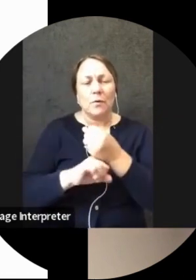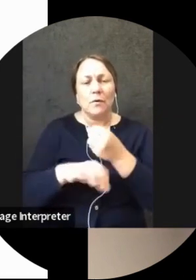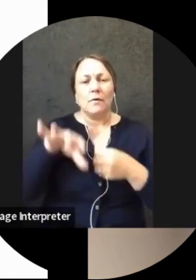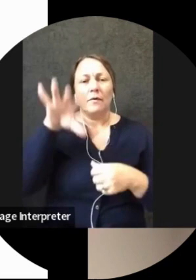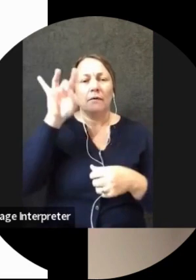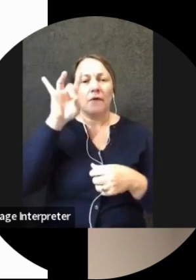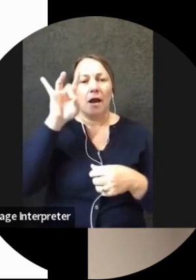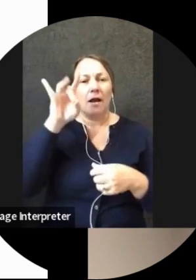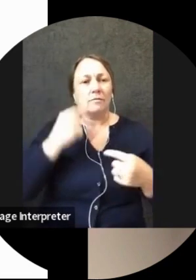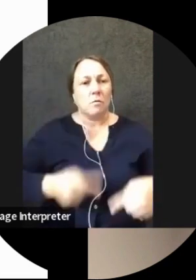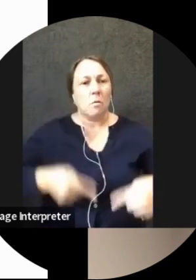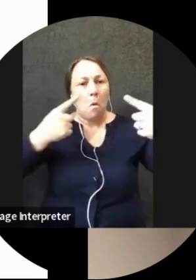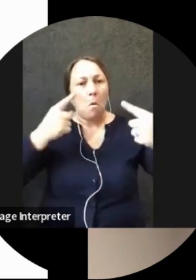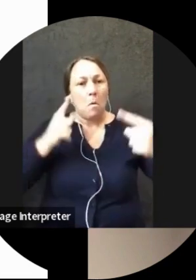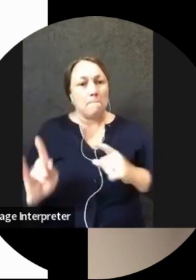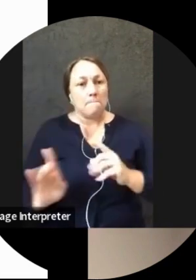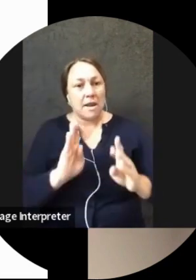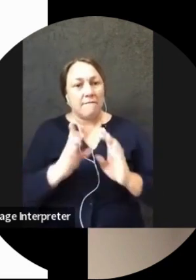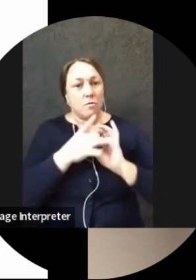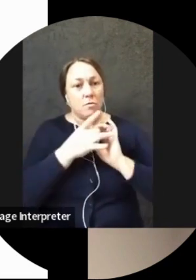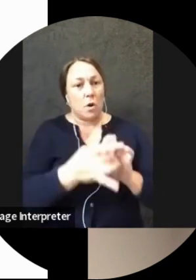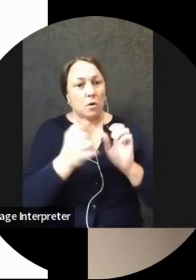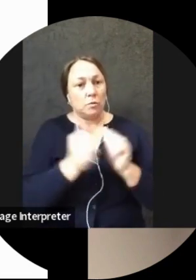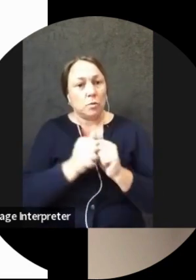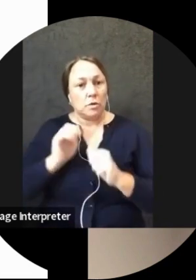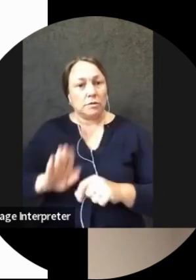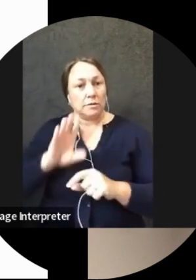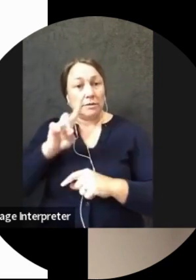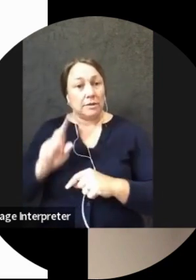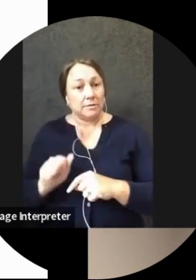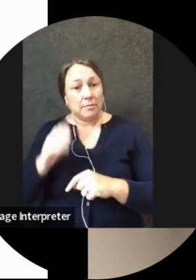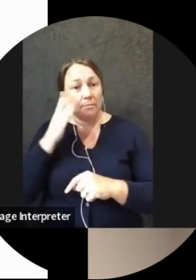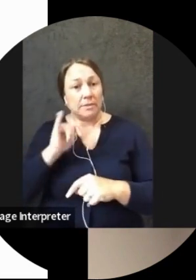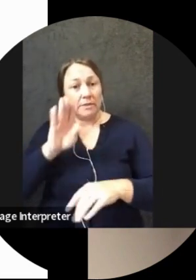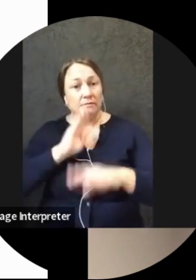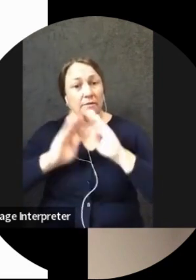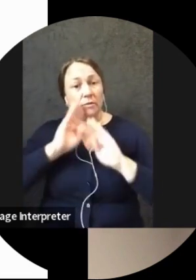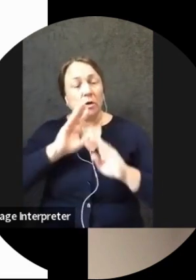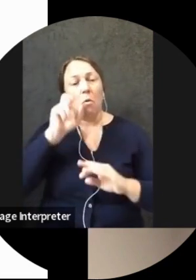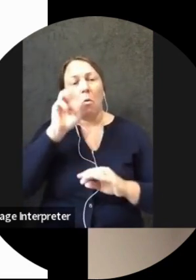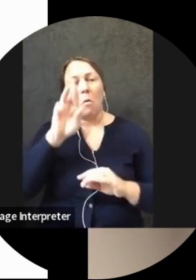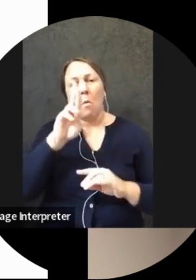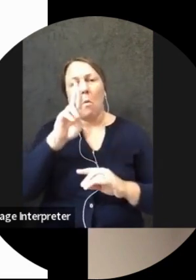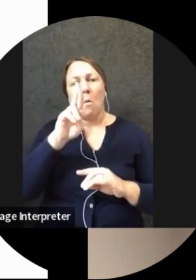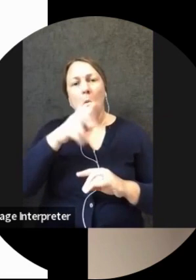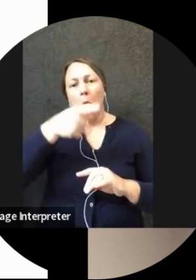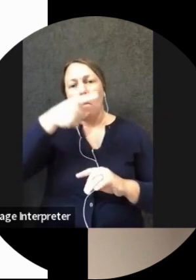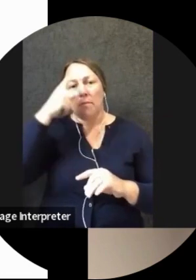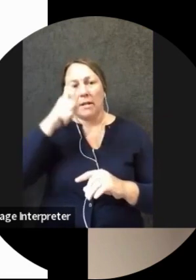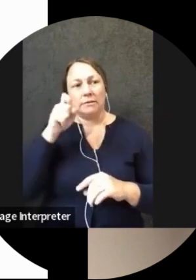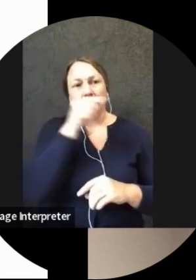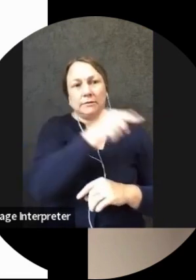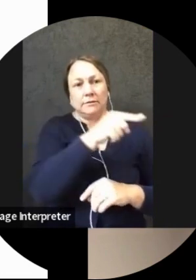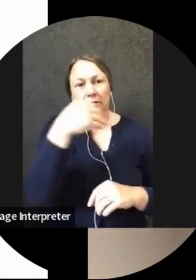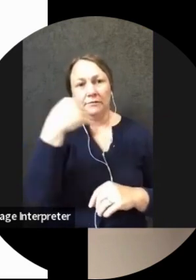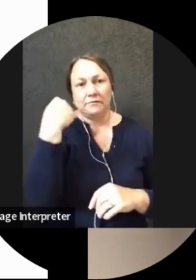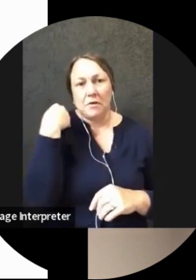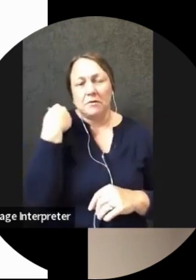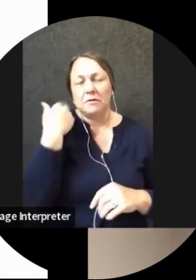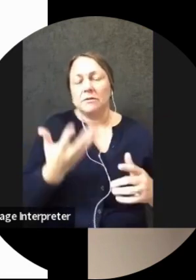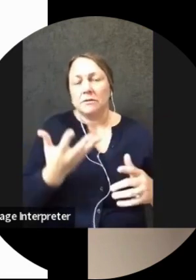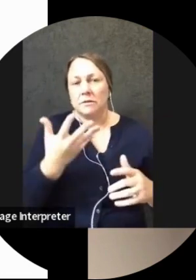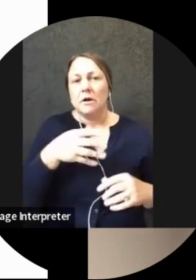argument that the behavior in question is related to the student's diagnosis. Often if student